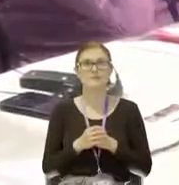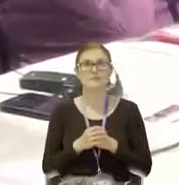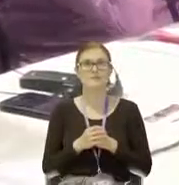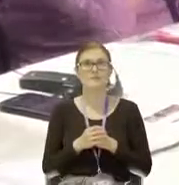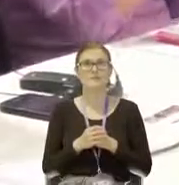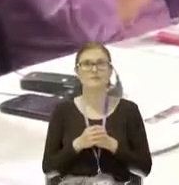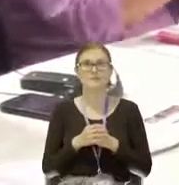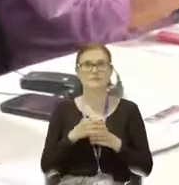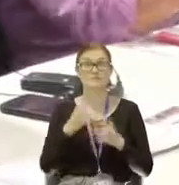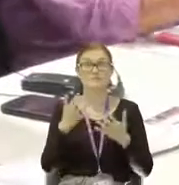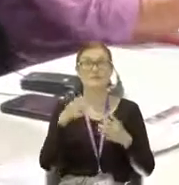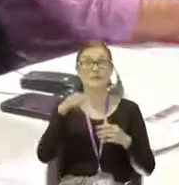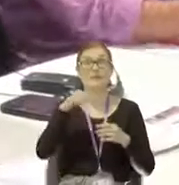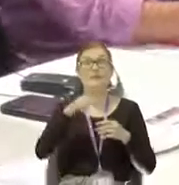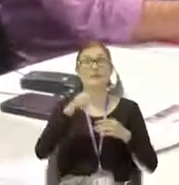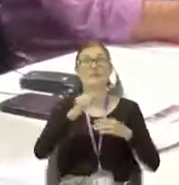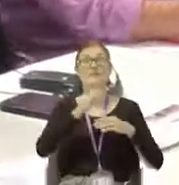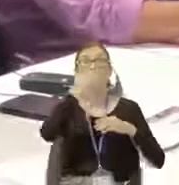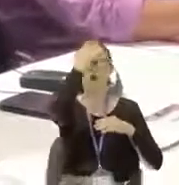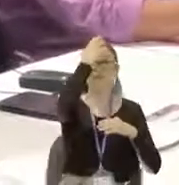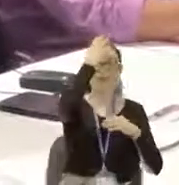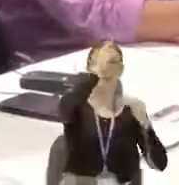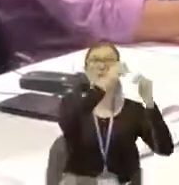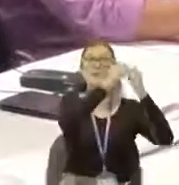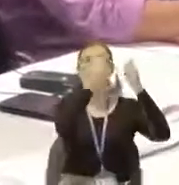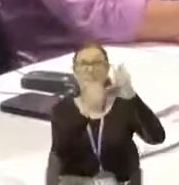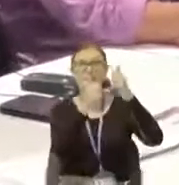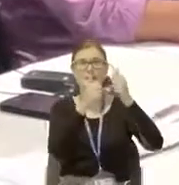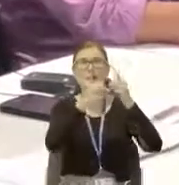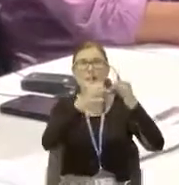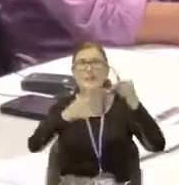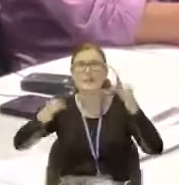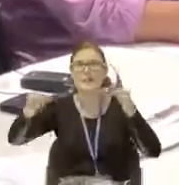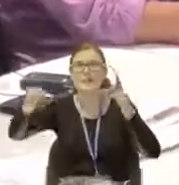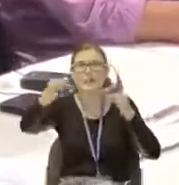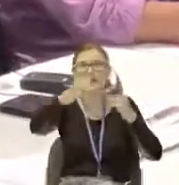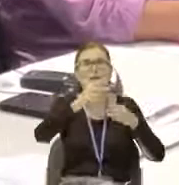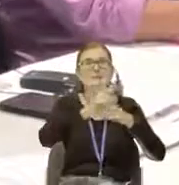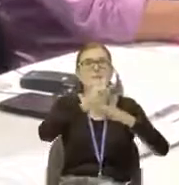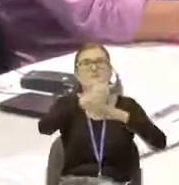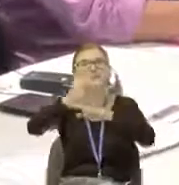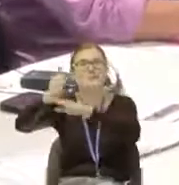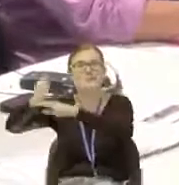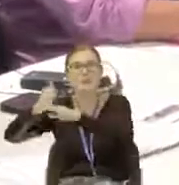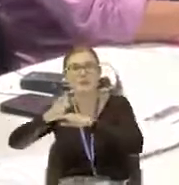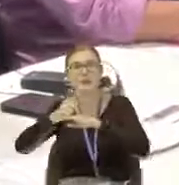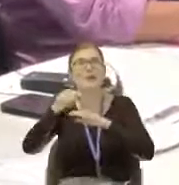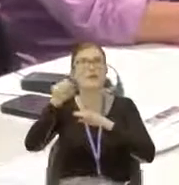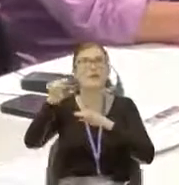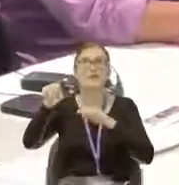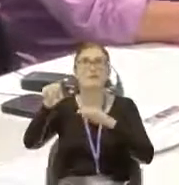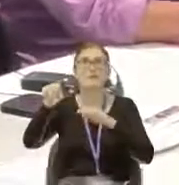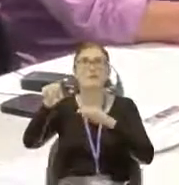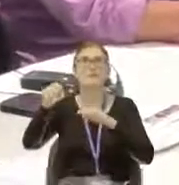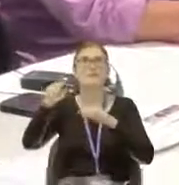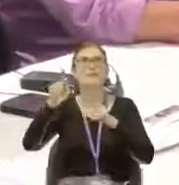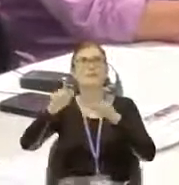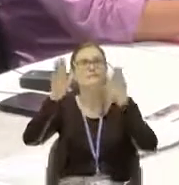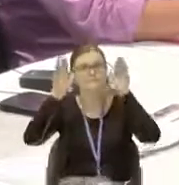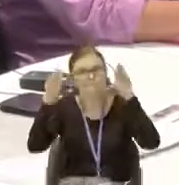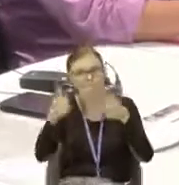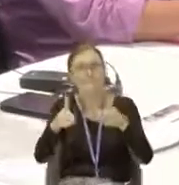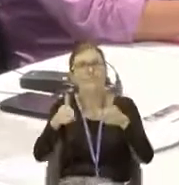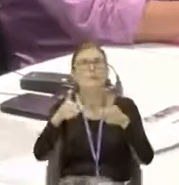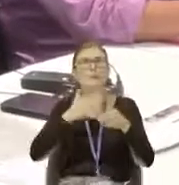the local peace initiative. They should have a local-based crisis response mechanism on a board. We